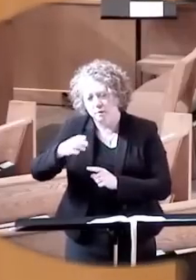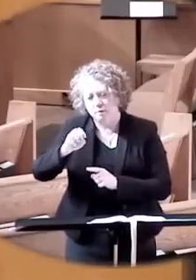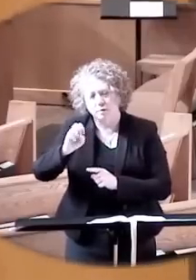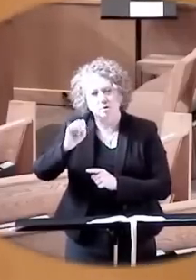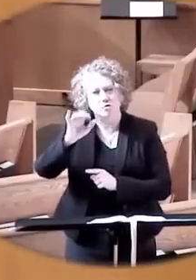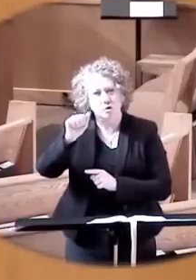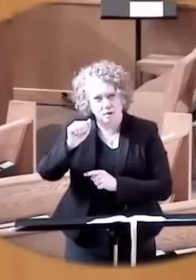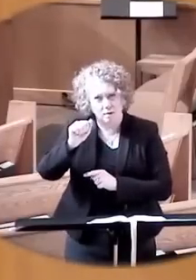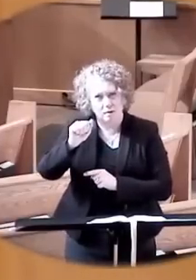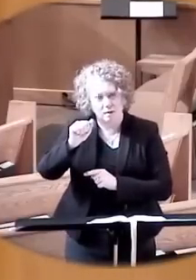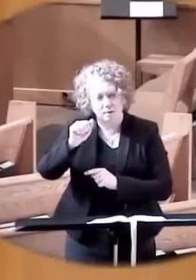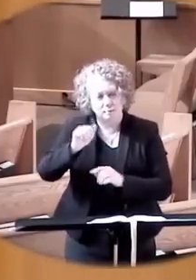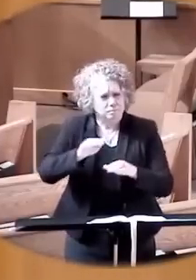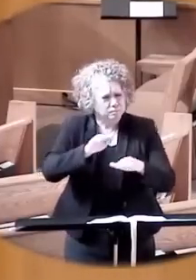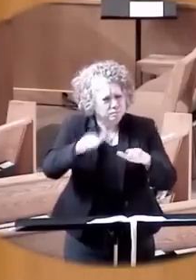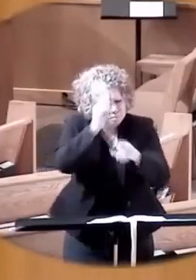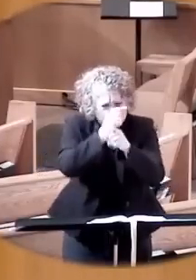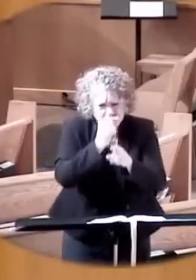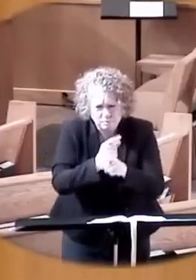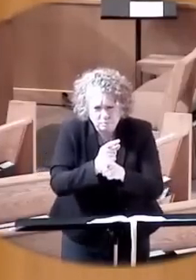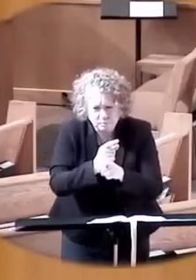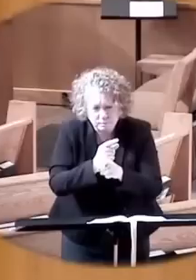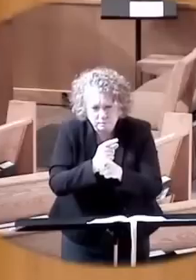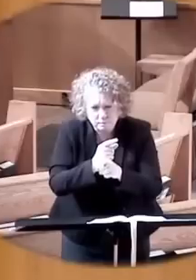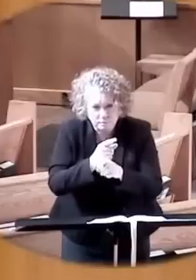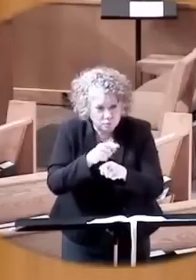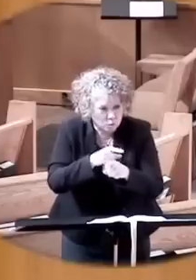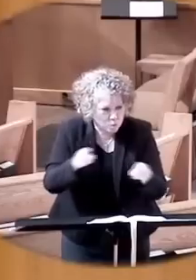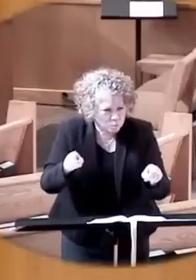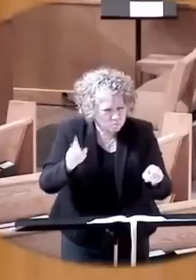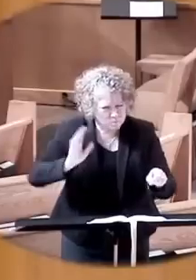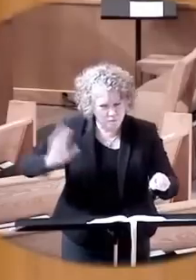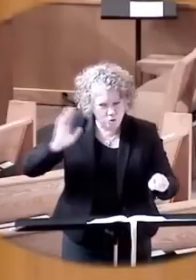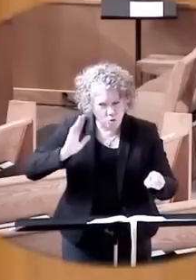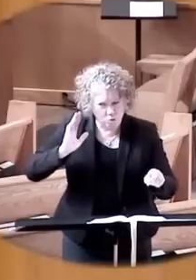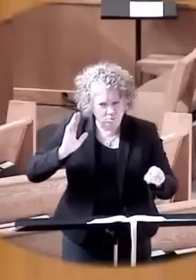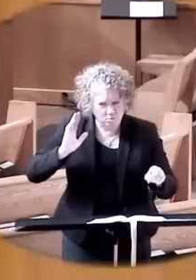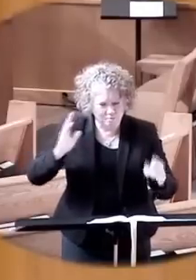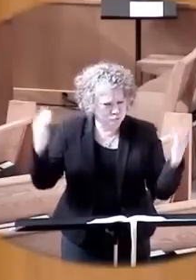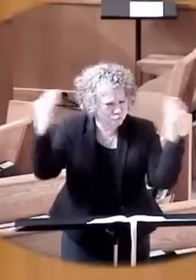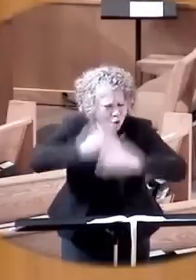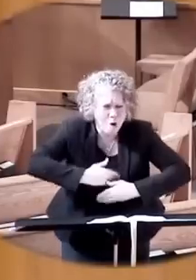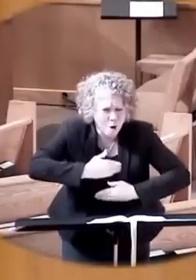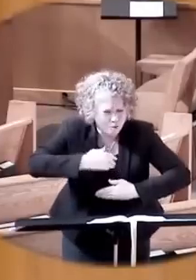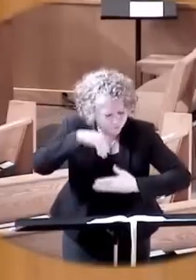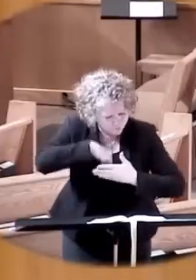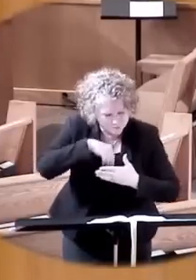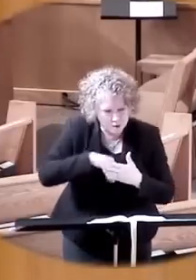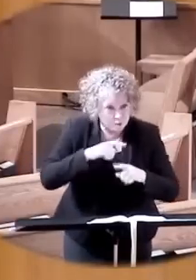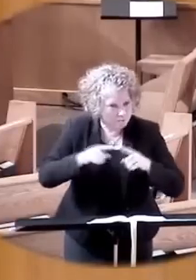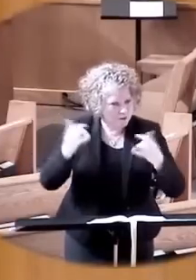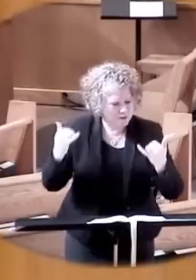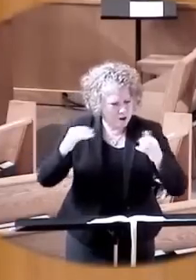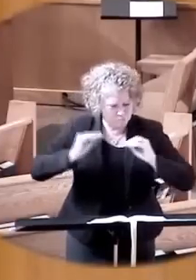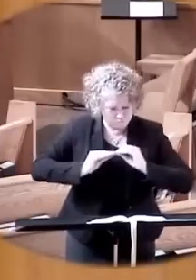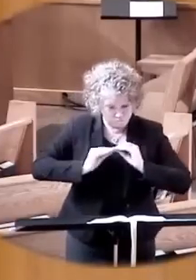Brothers and sisters, you were once darkness, but now you are light in the